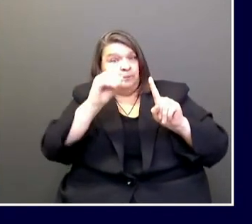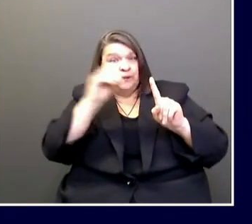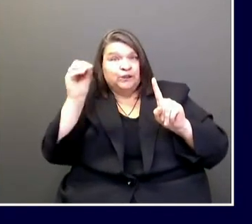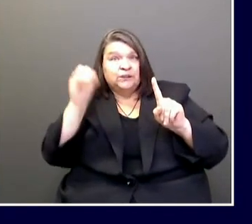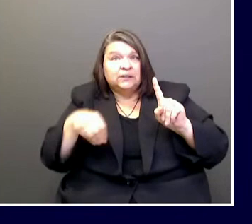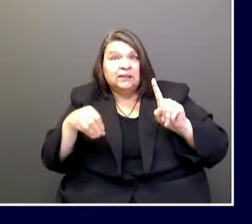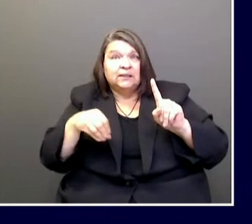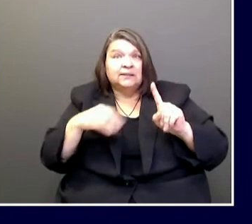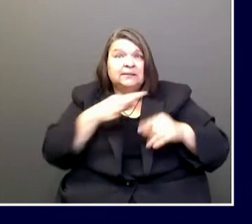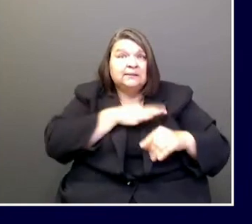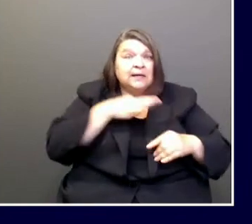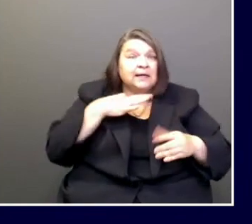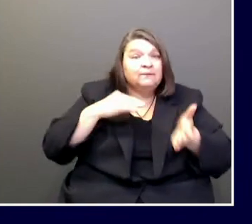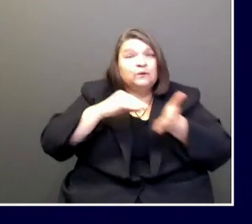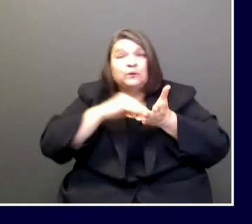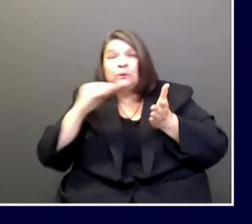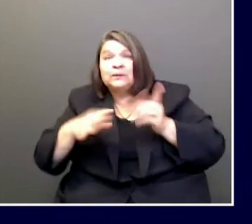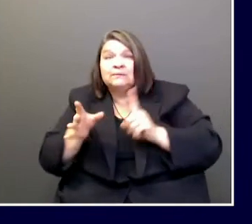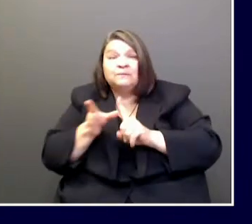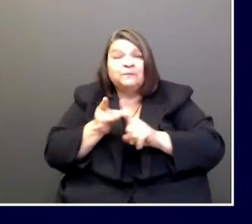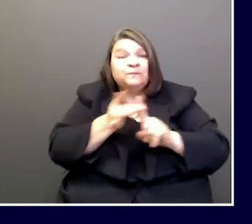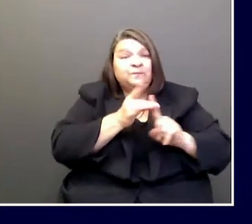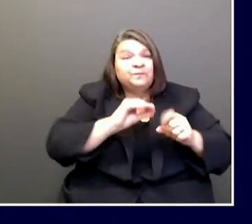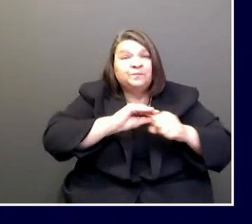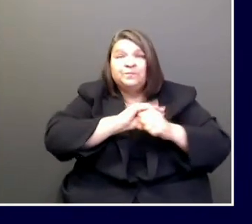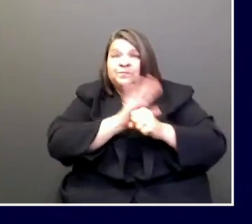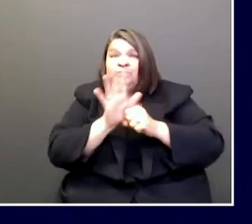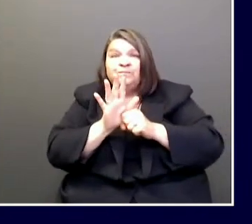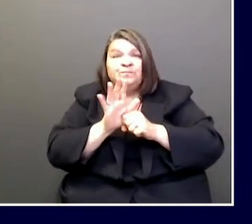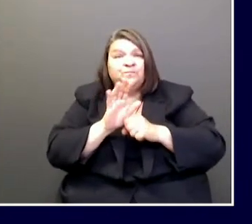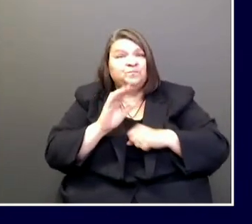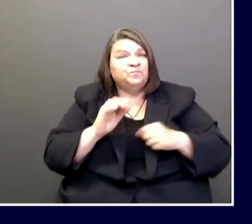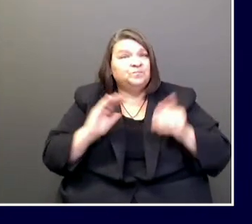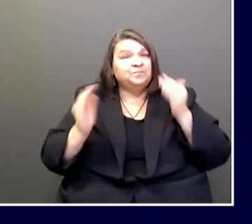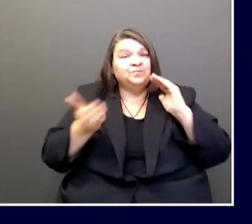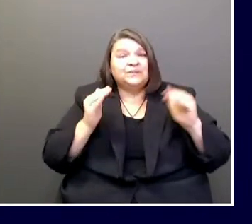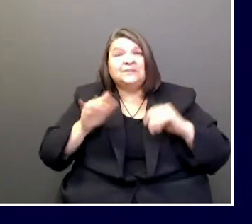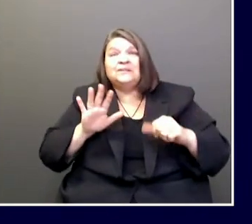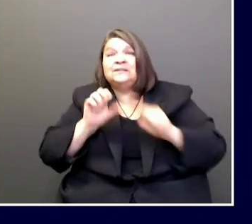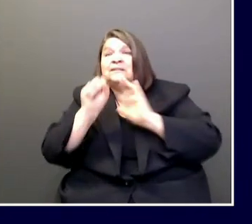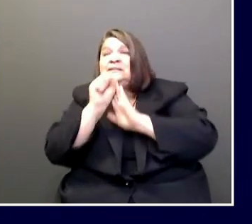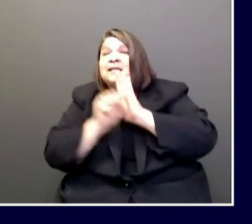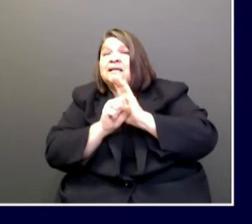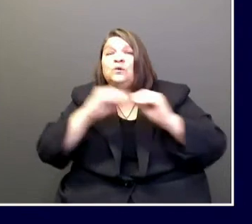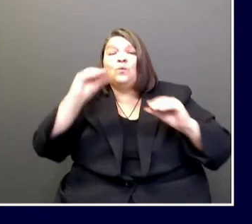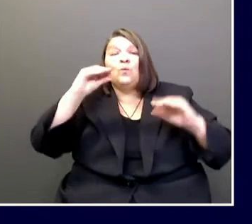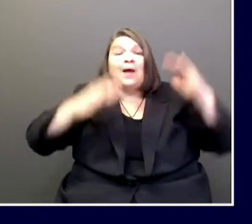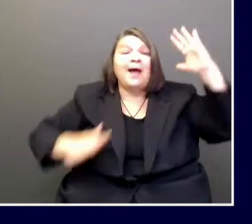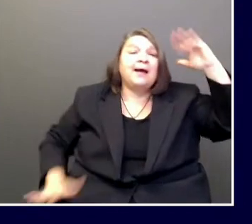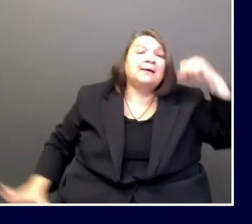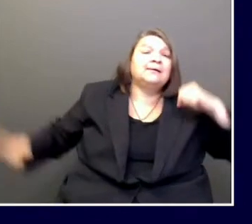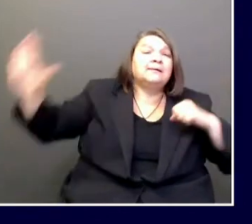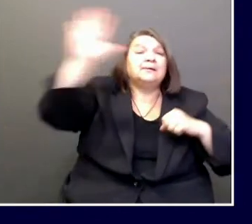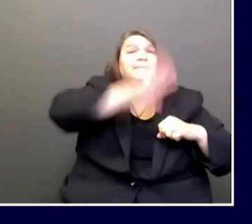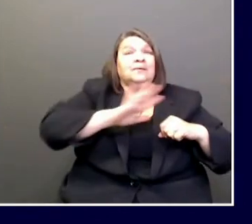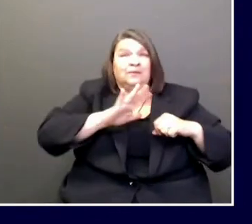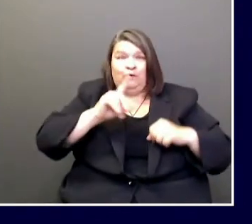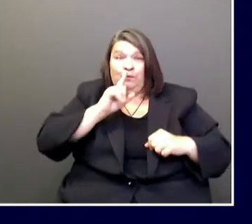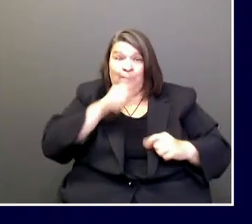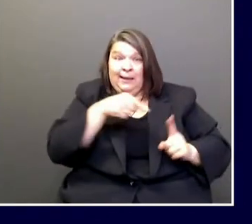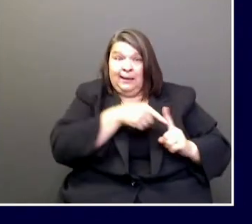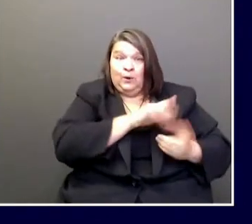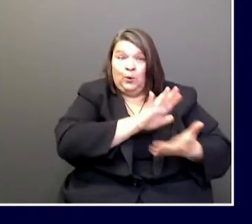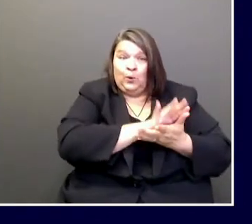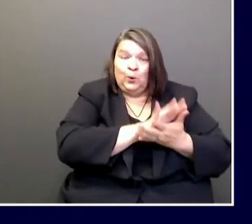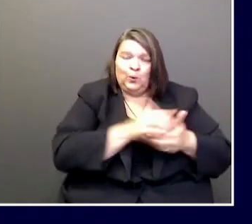be even better going into this fall with these extra new tools that schools have at their disposal to make sure that 5 days a